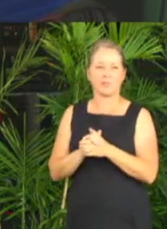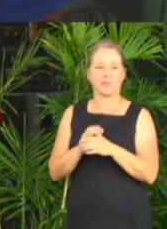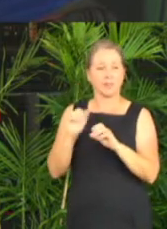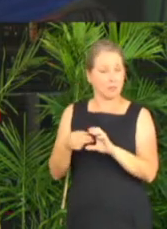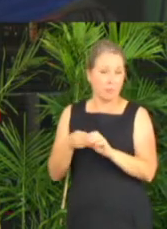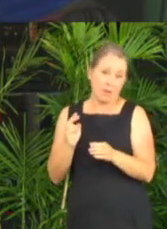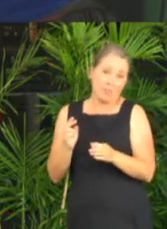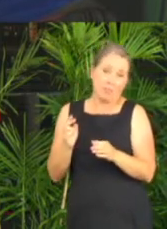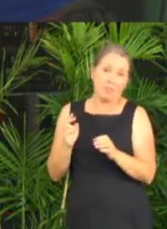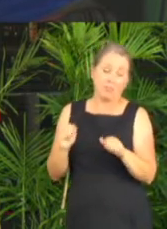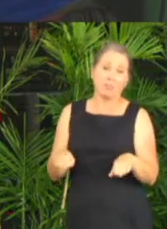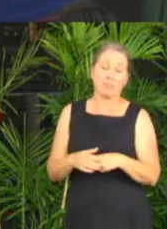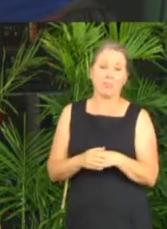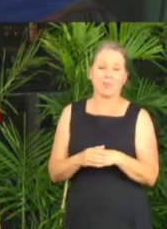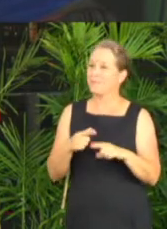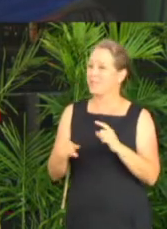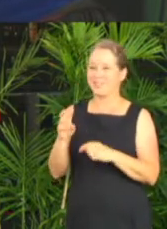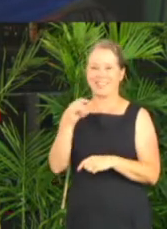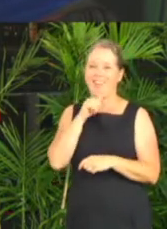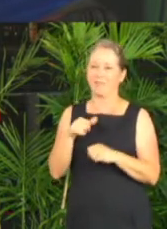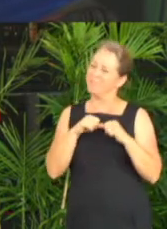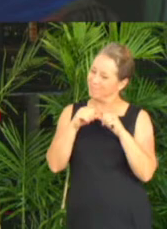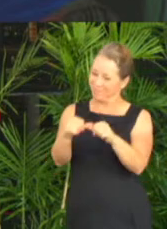quit, but you didn't.